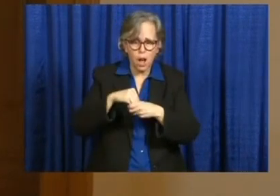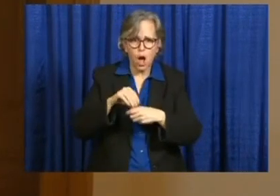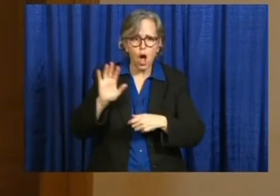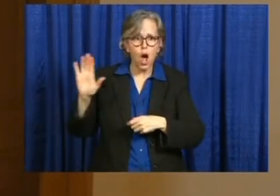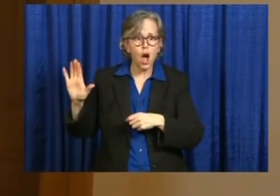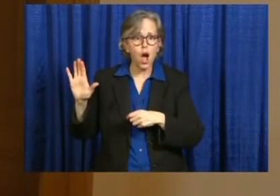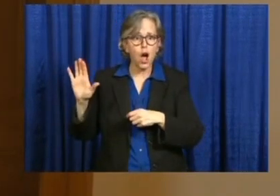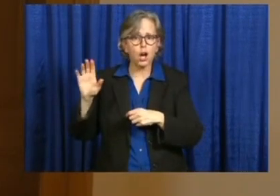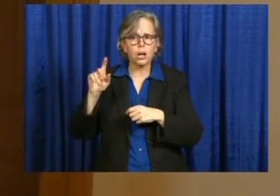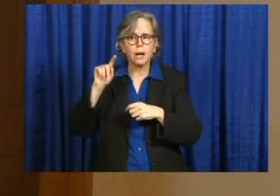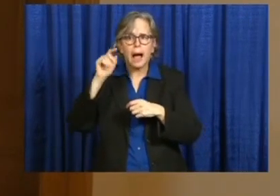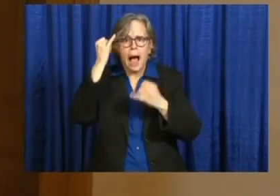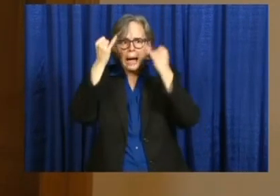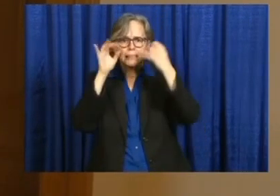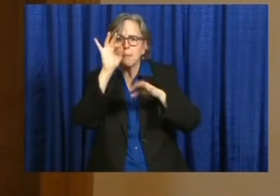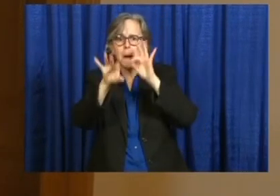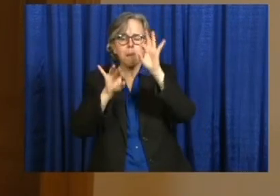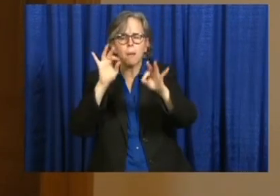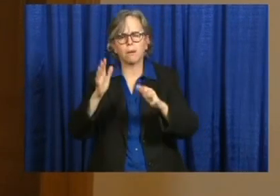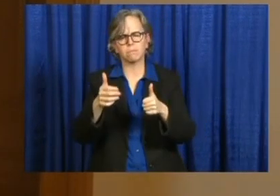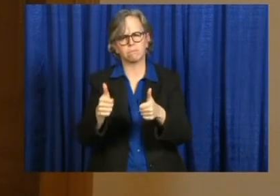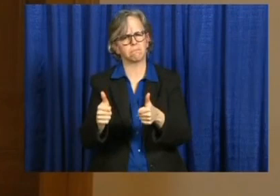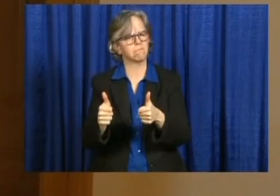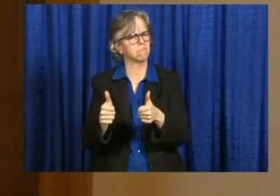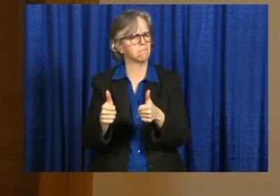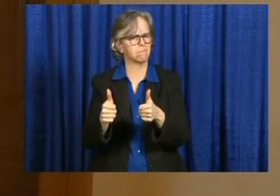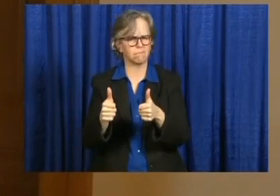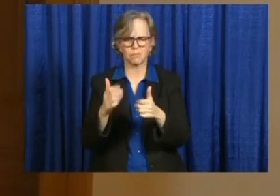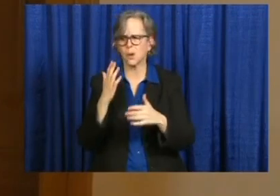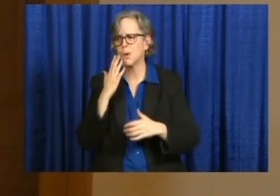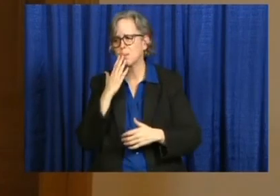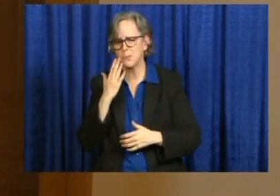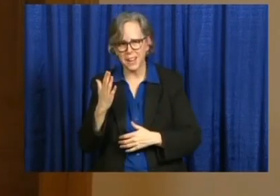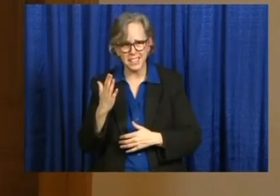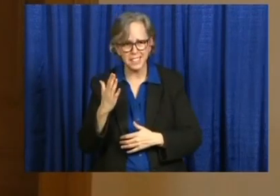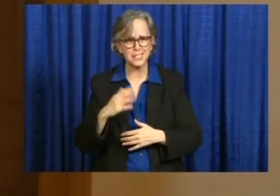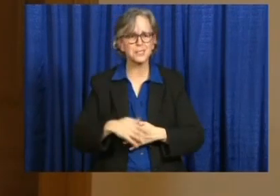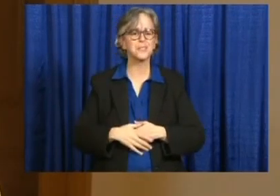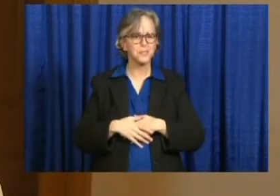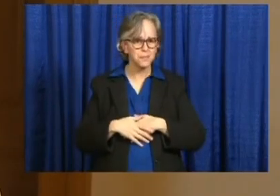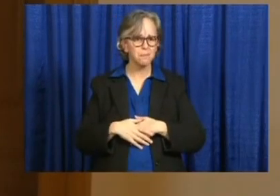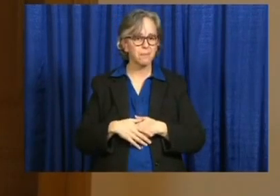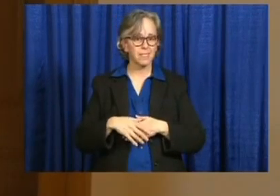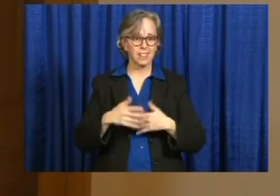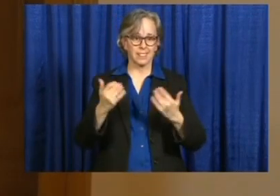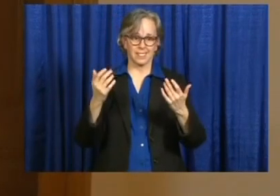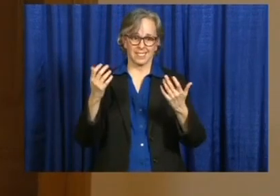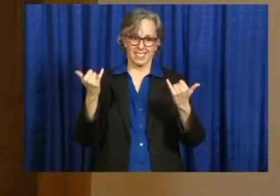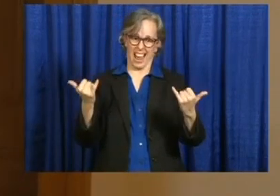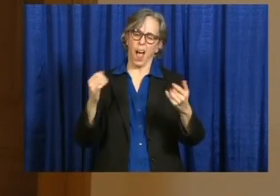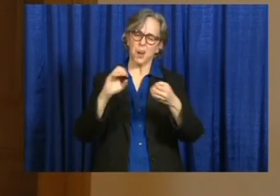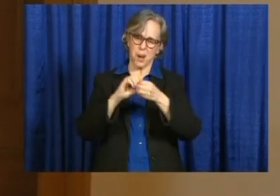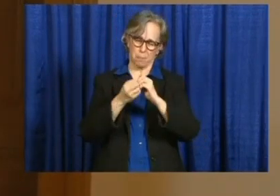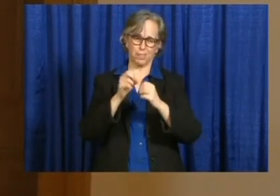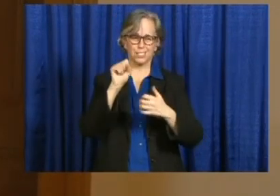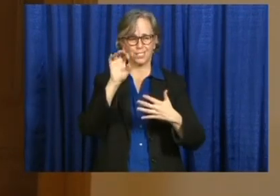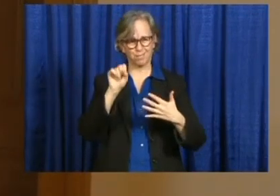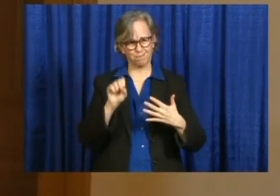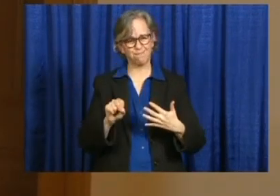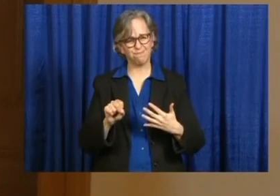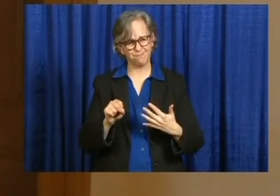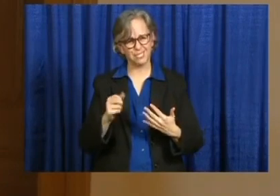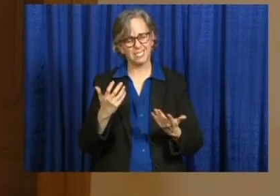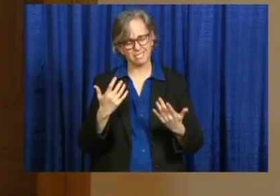outstanding. So thank you so much to everyone. We're gonna start with taking a look at the numbers as usual.